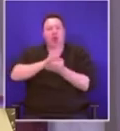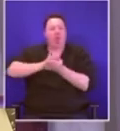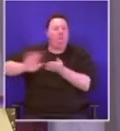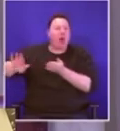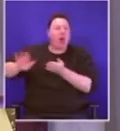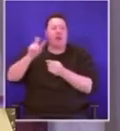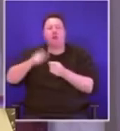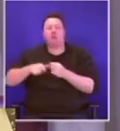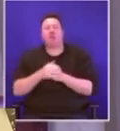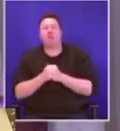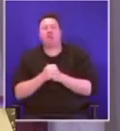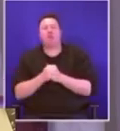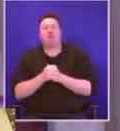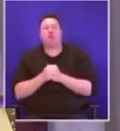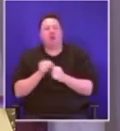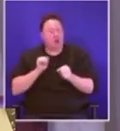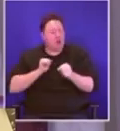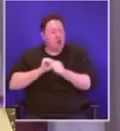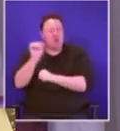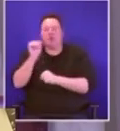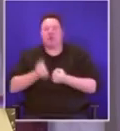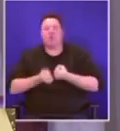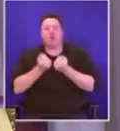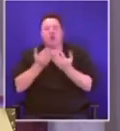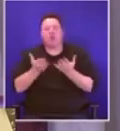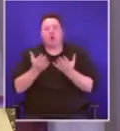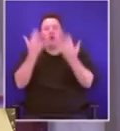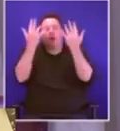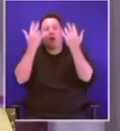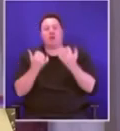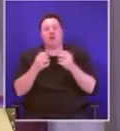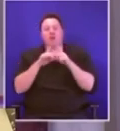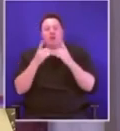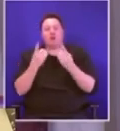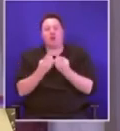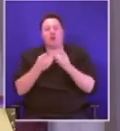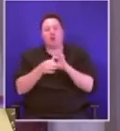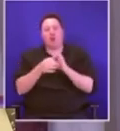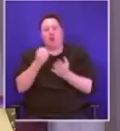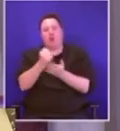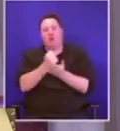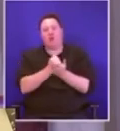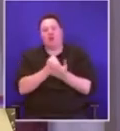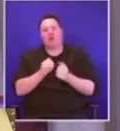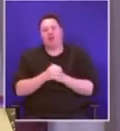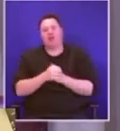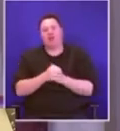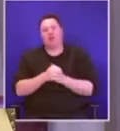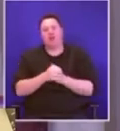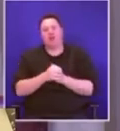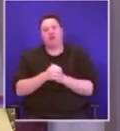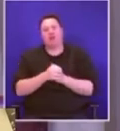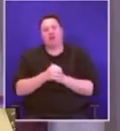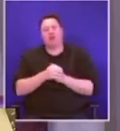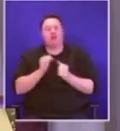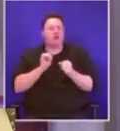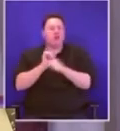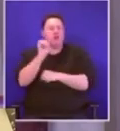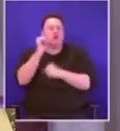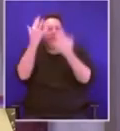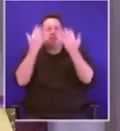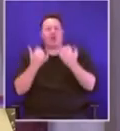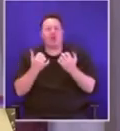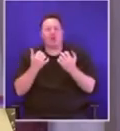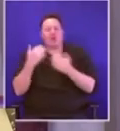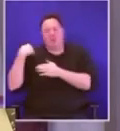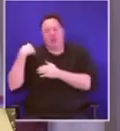to resolutely reject the proposed budget for the Department of Home Affairs. We reject the budget of a